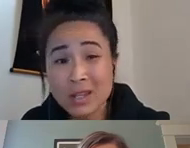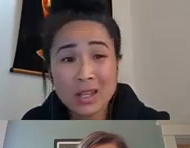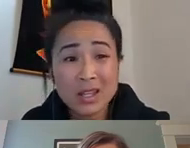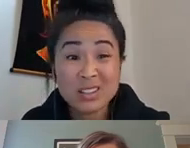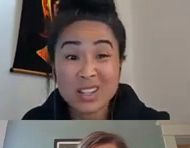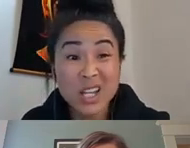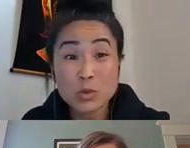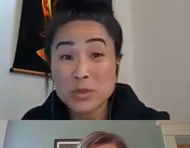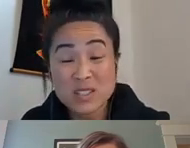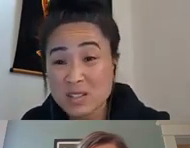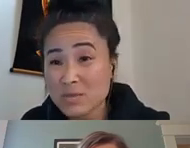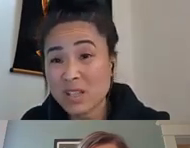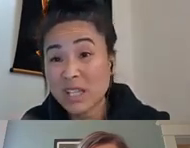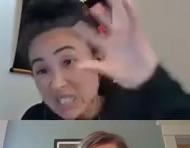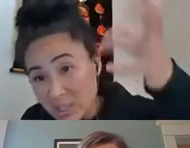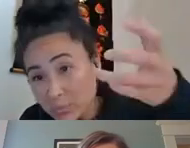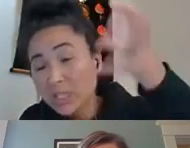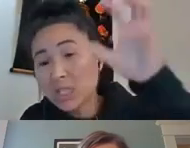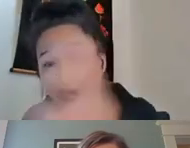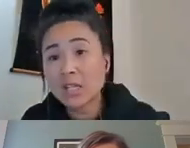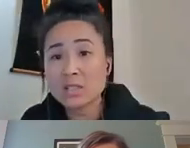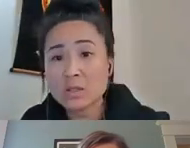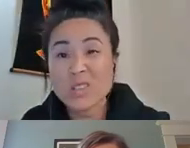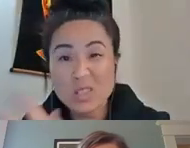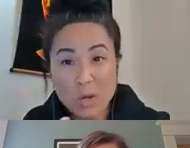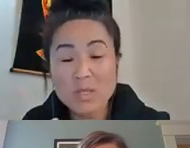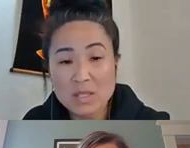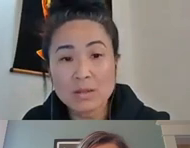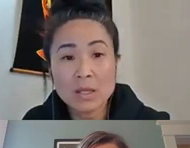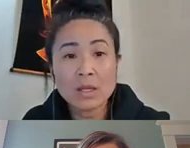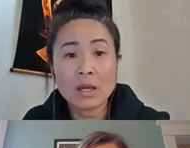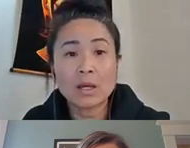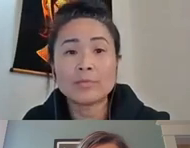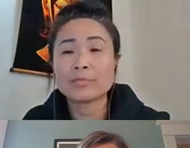by inequitable systems, like deeply ingrained white supremacy.